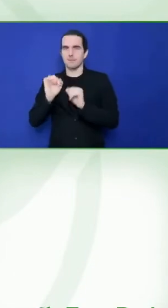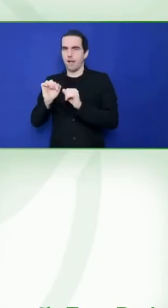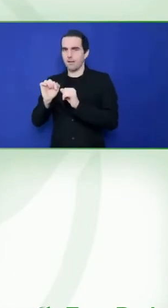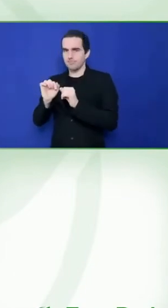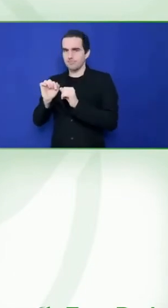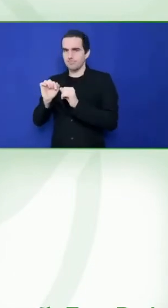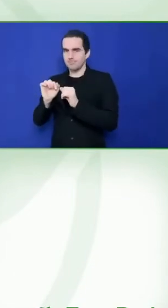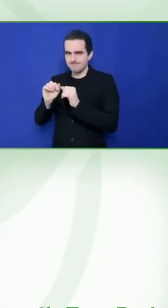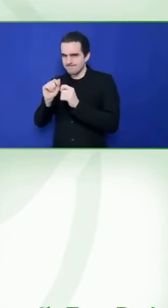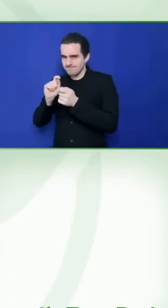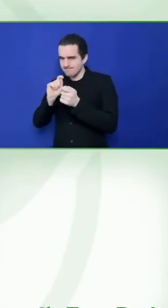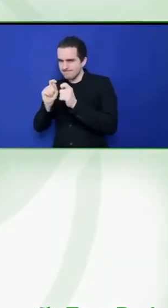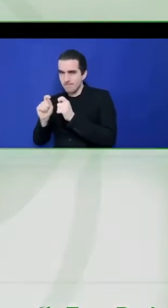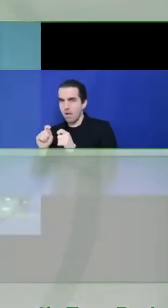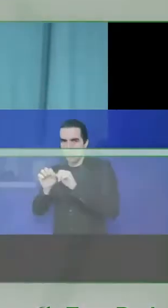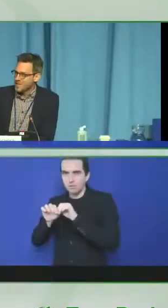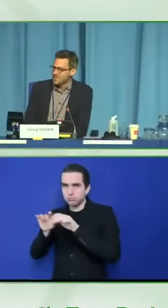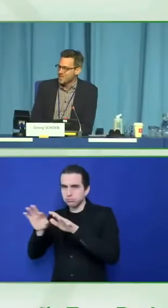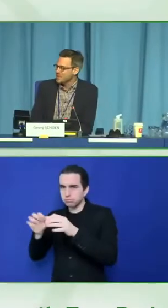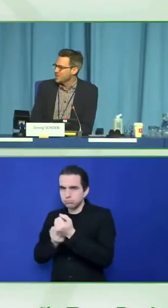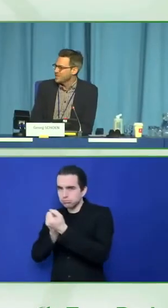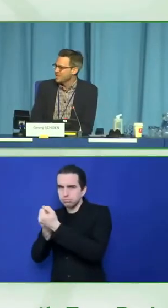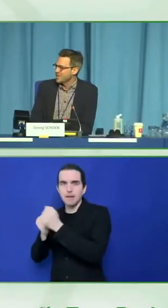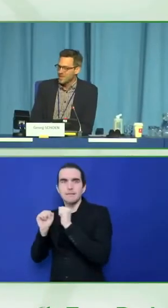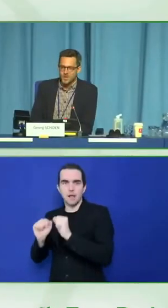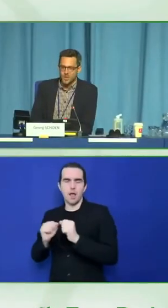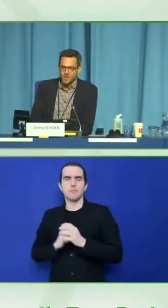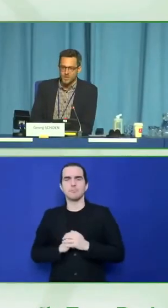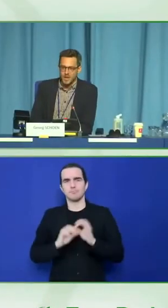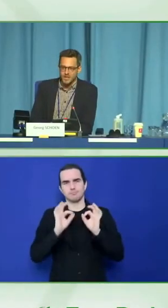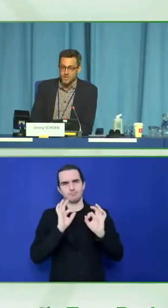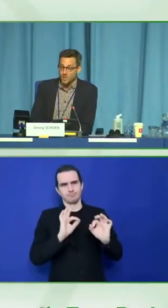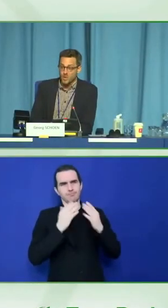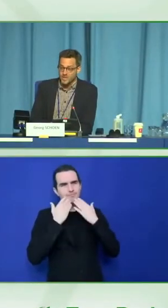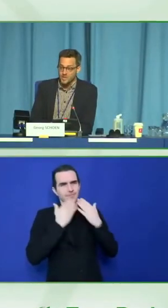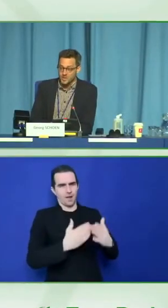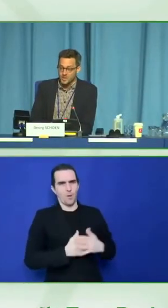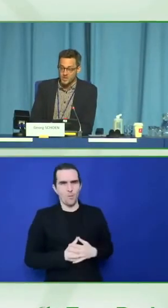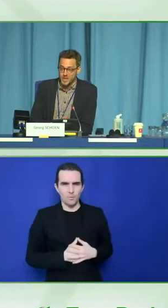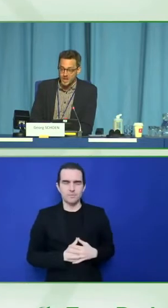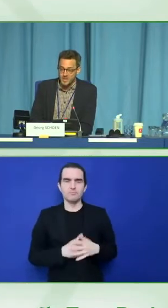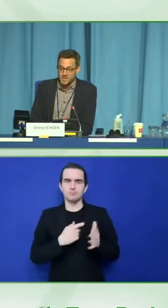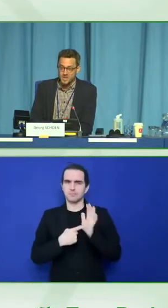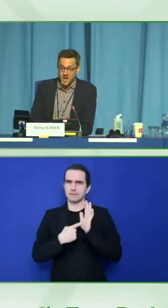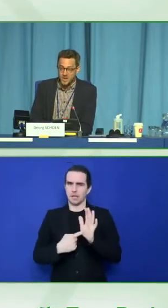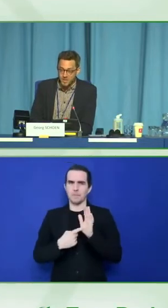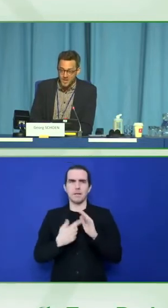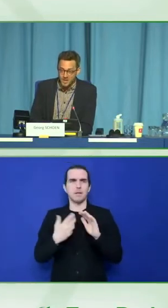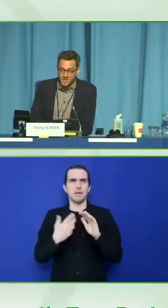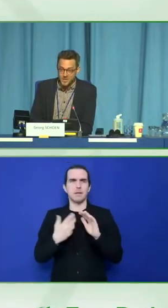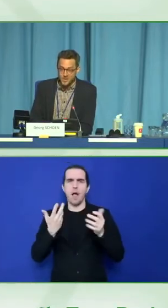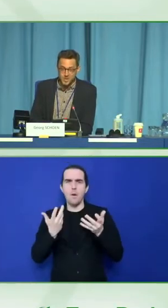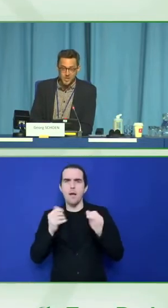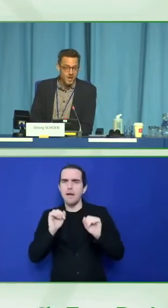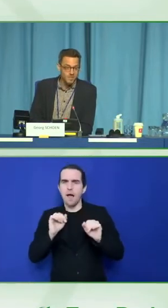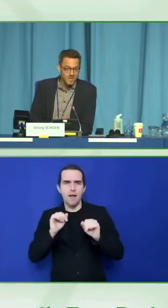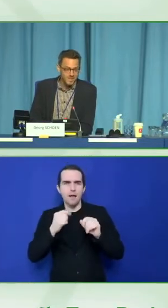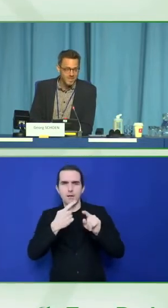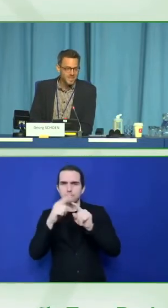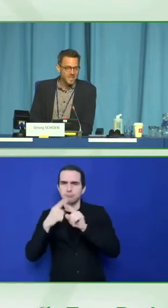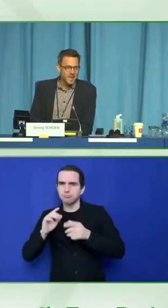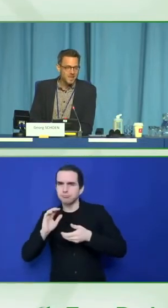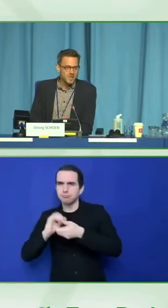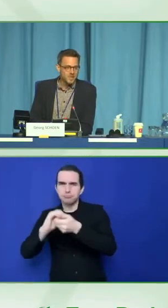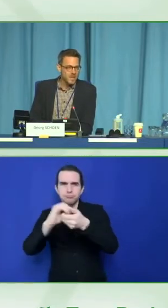And I would even ask the panelists if they would have interesting, you know, perspectives or questions to share with the other panelists to just jump